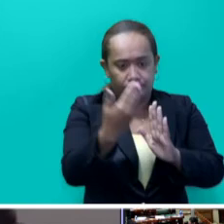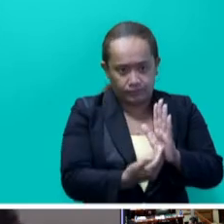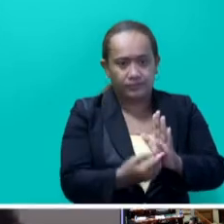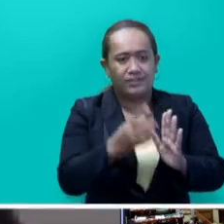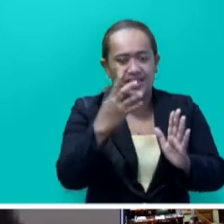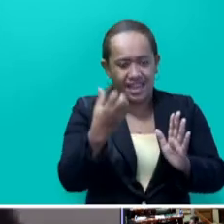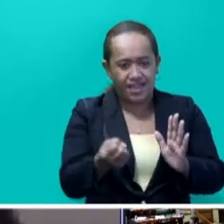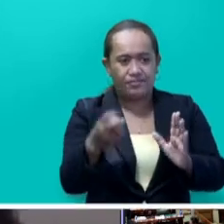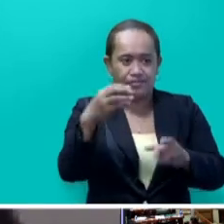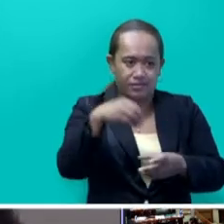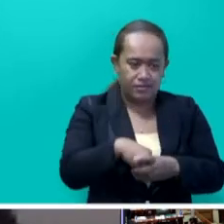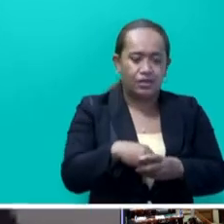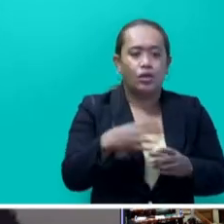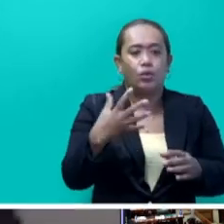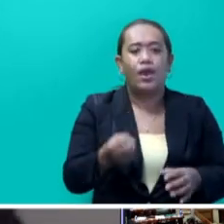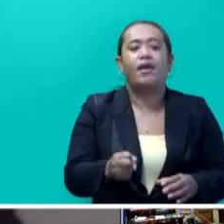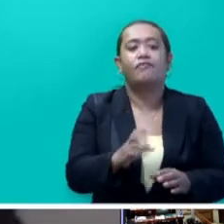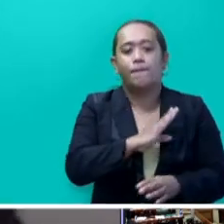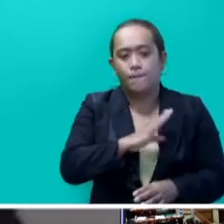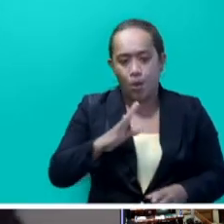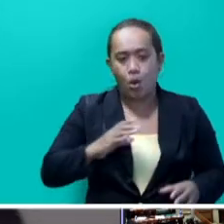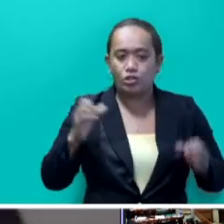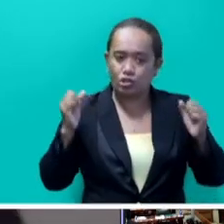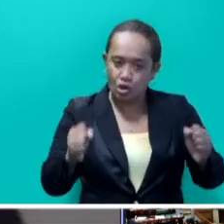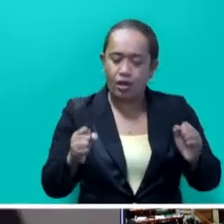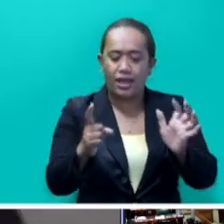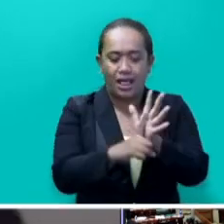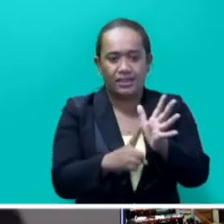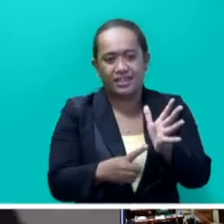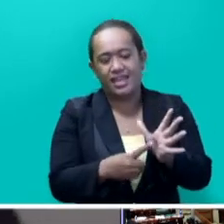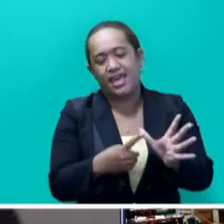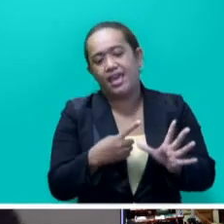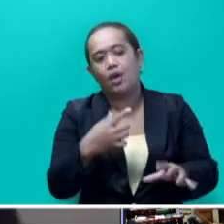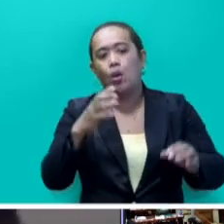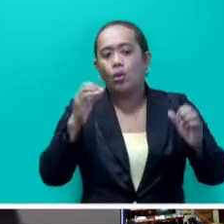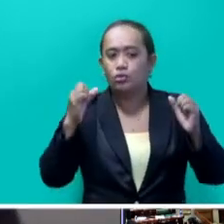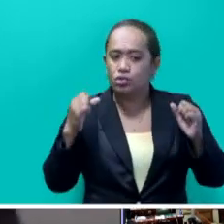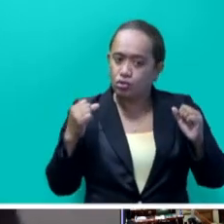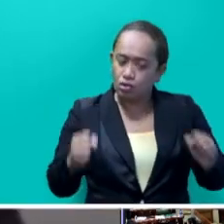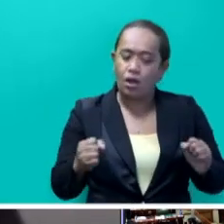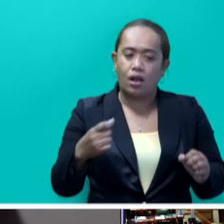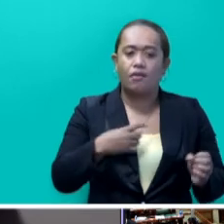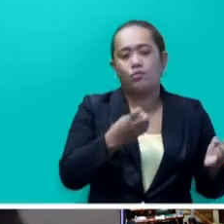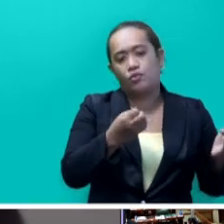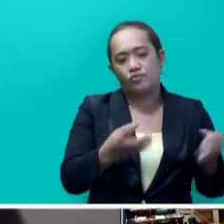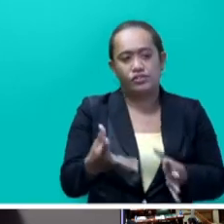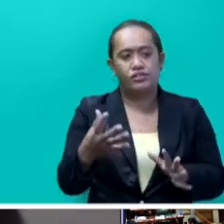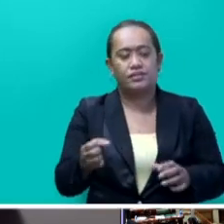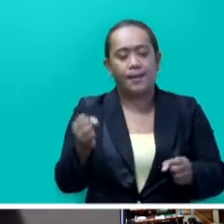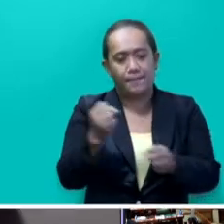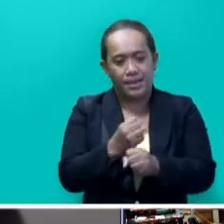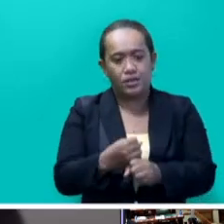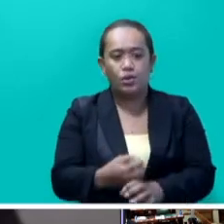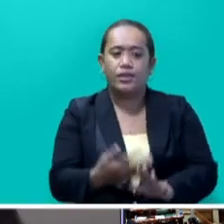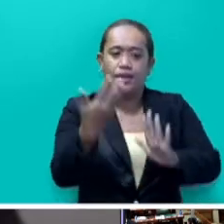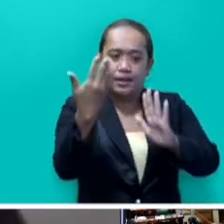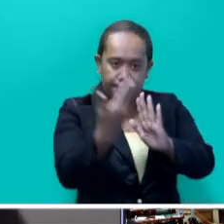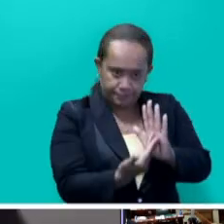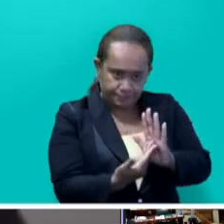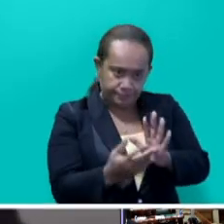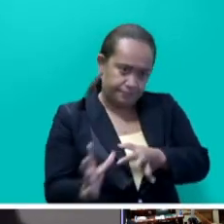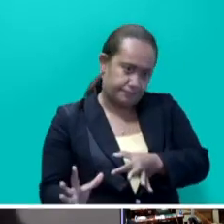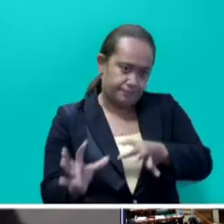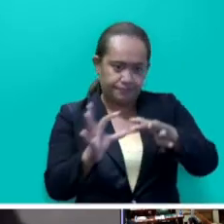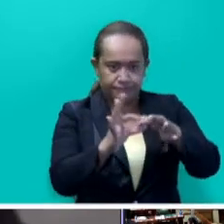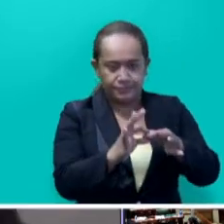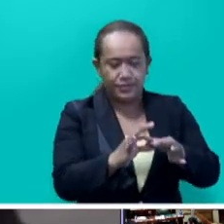We have a strong board, we will have a strong LTA, and all of these provisions that are being made now are in line with our national development plans. And